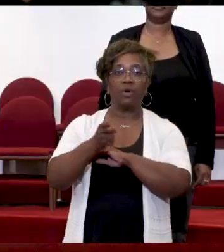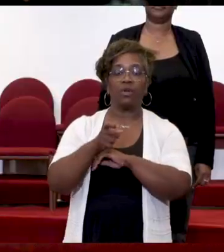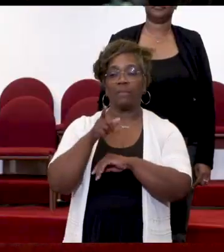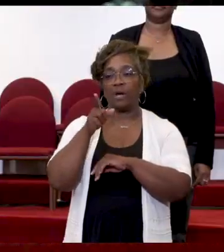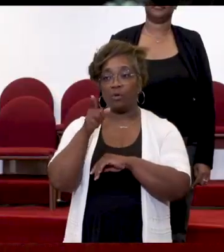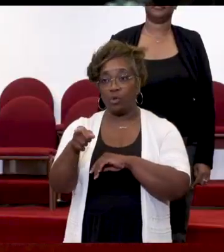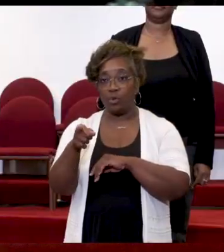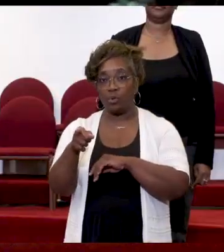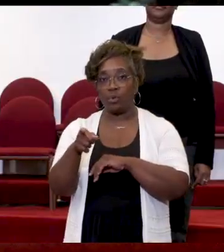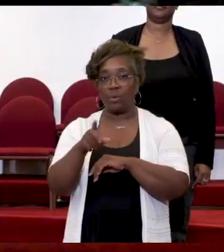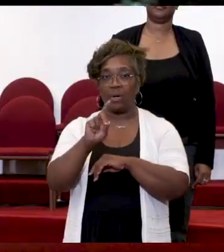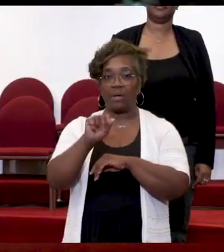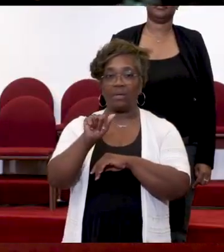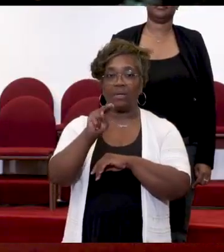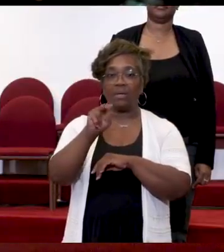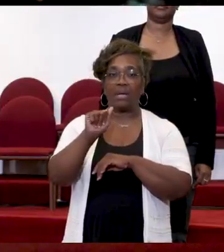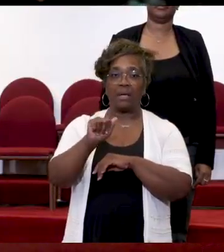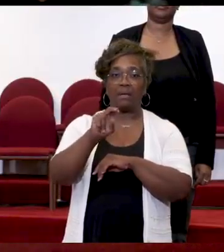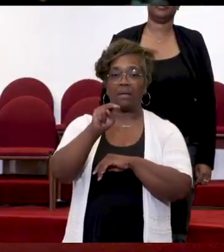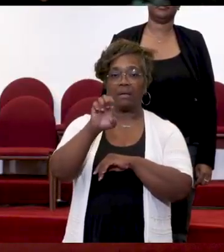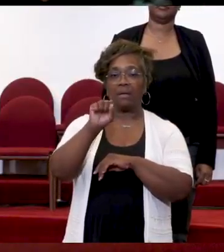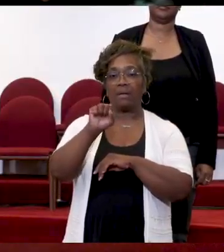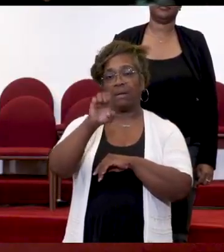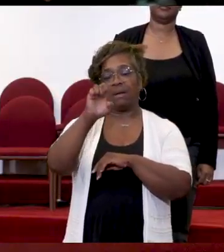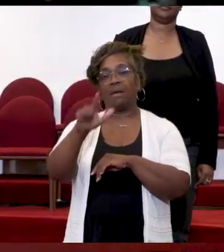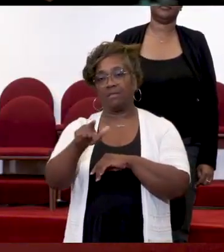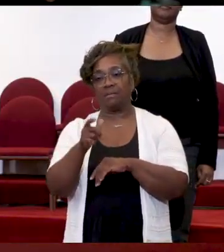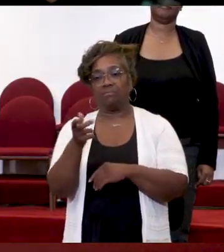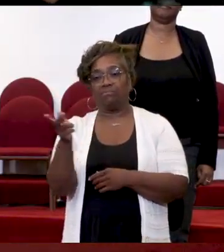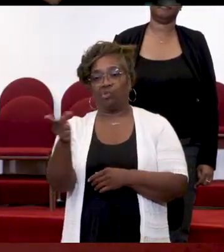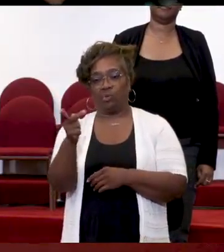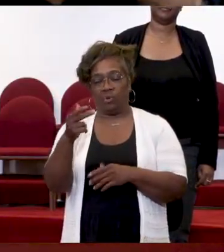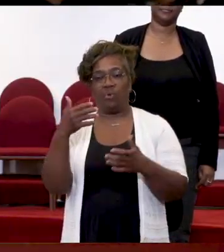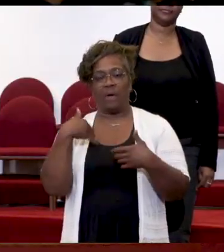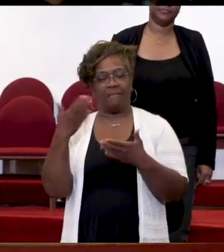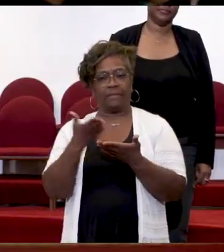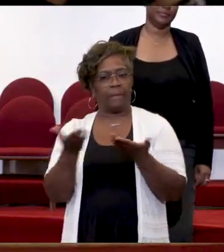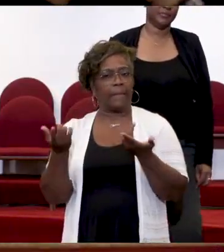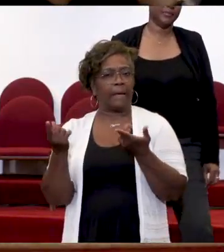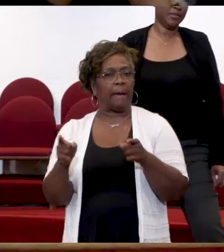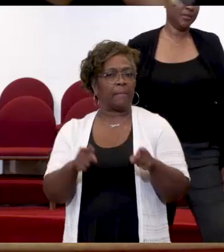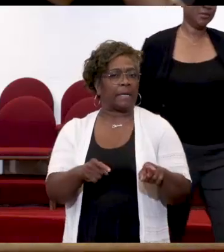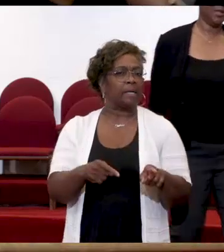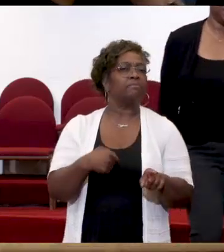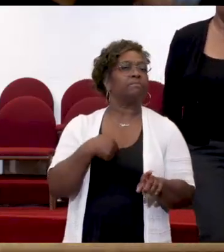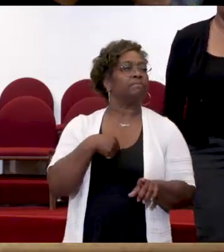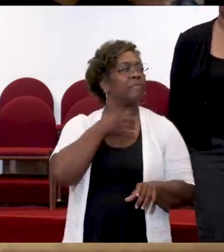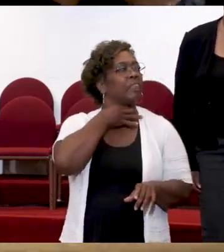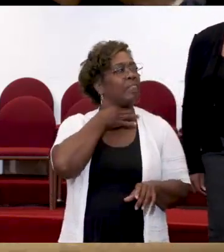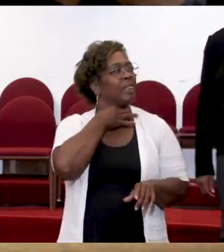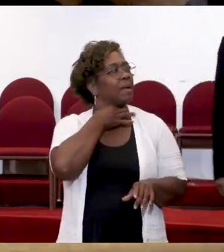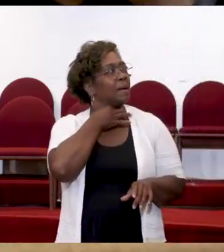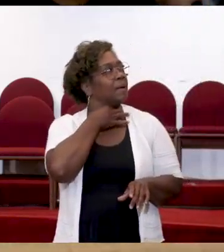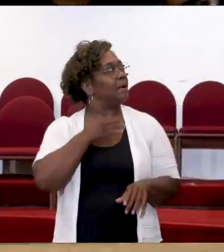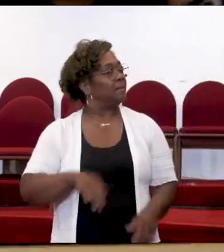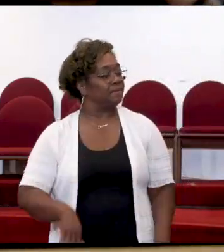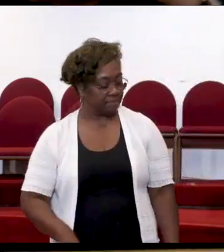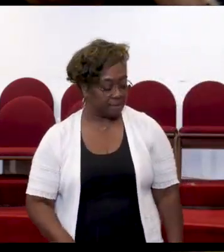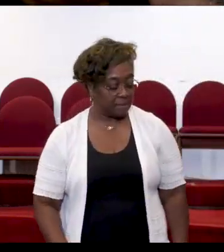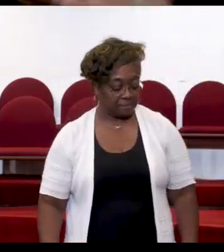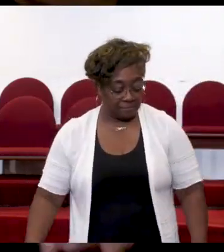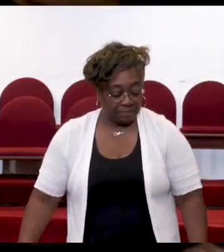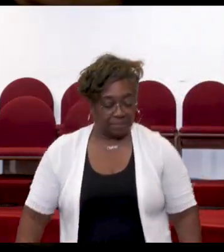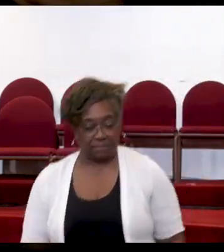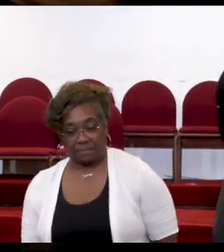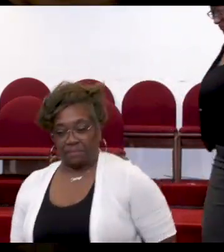and Dana Nessel. It appears y'all have something going on. Yet you throw millions of